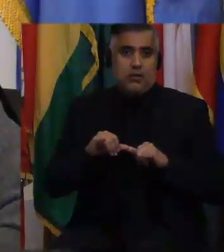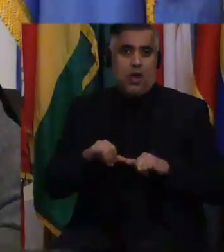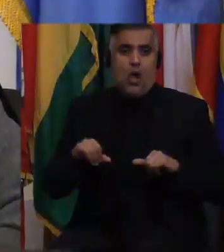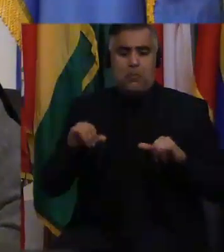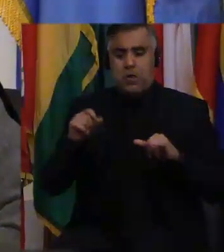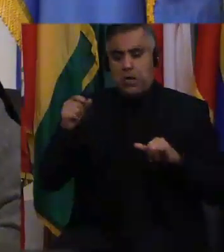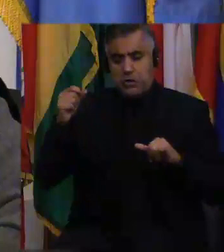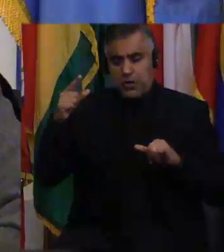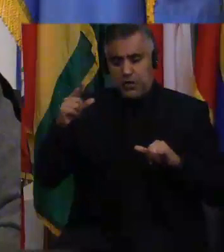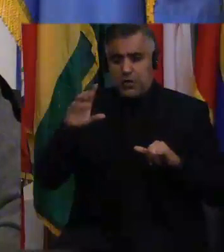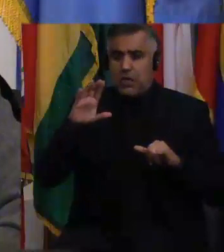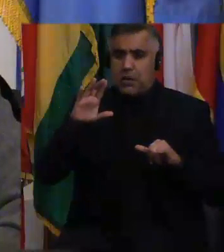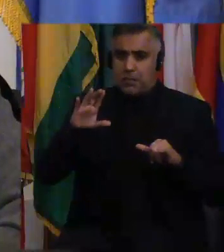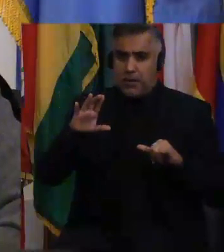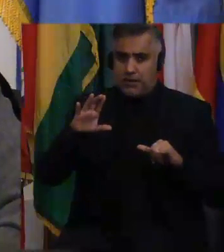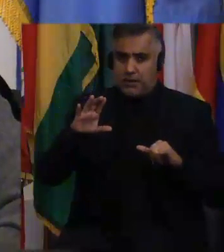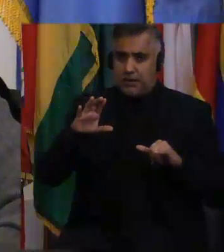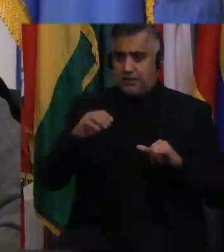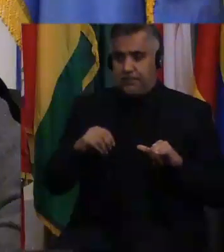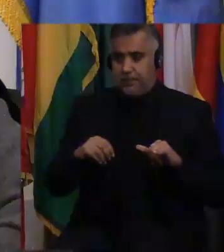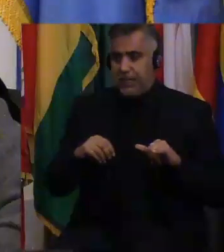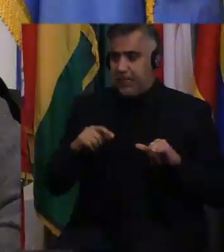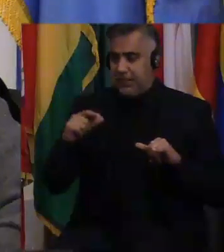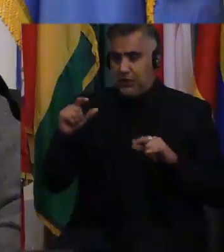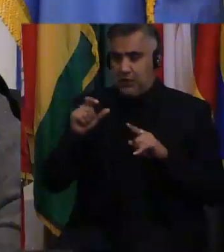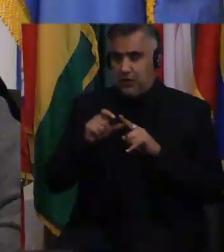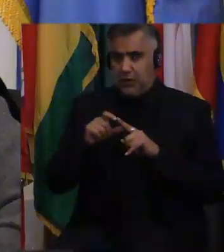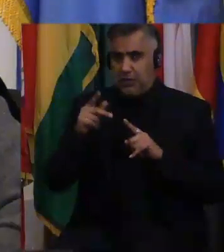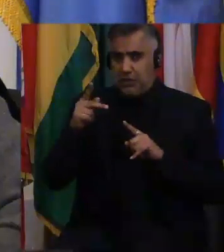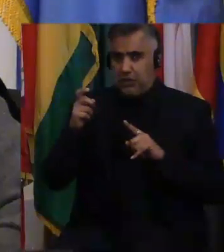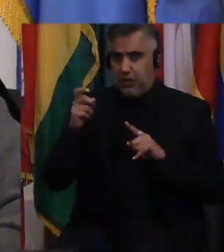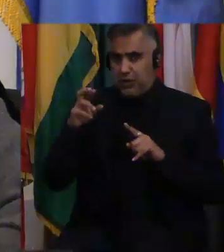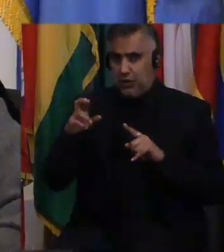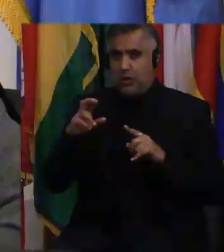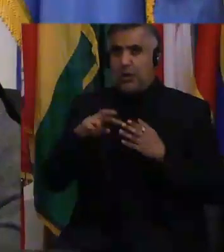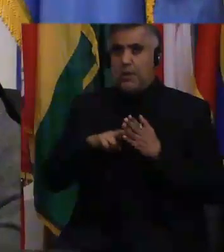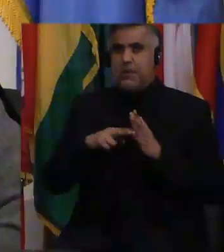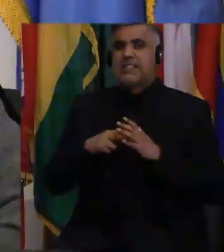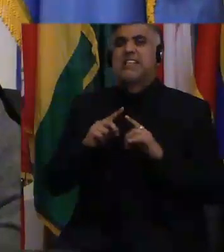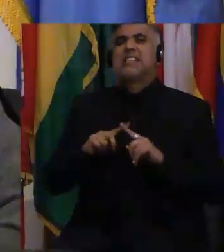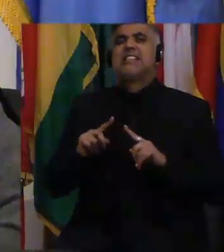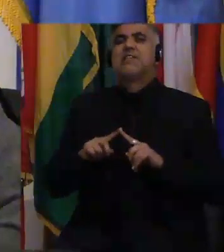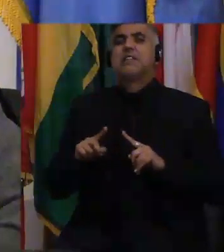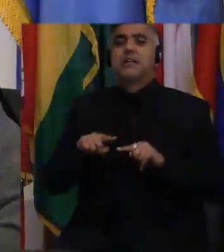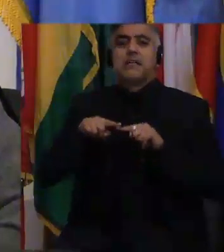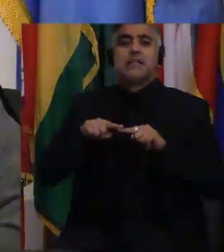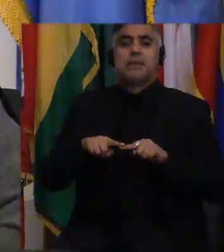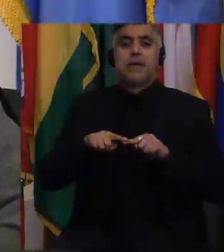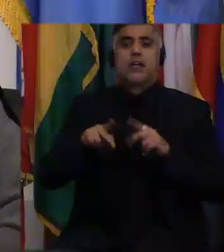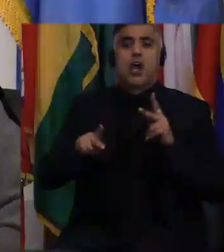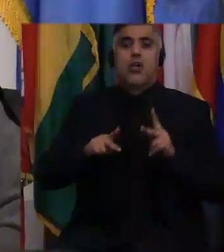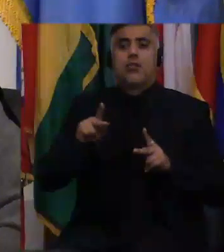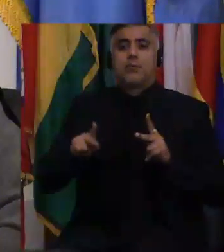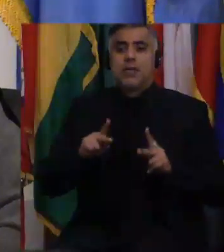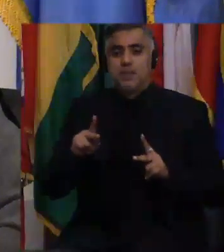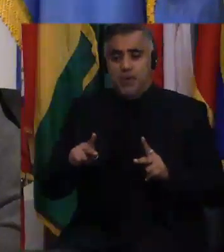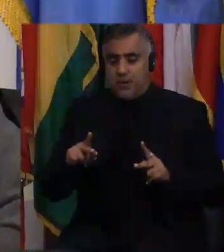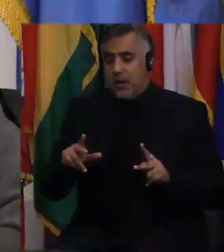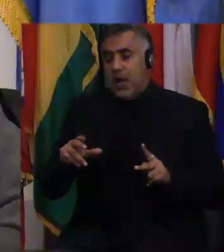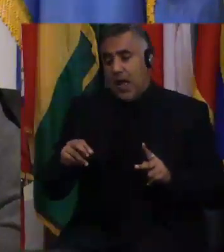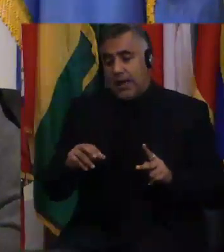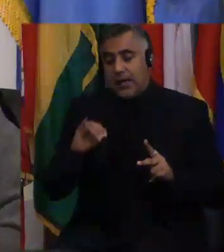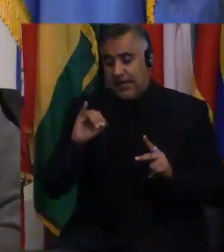a common understanding. But believe you me, the term gender means a lot of different things to different people. And